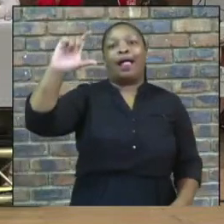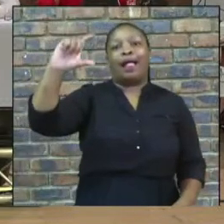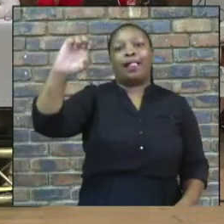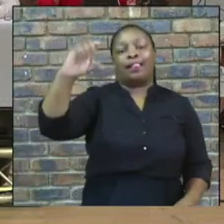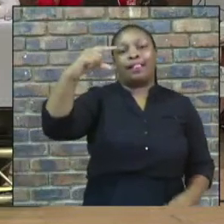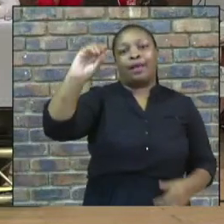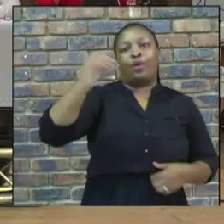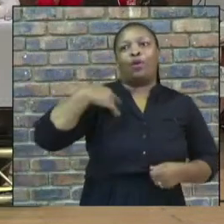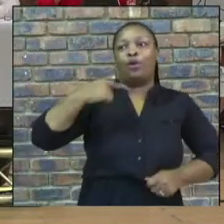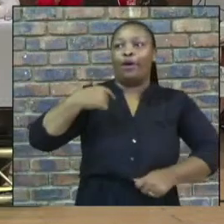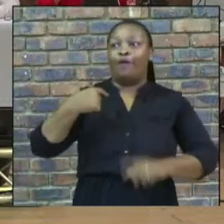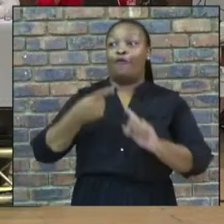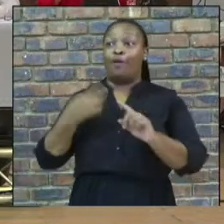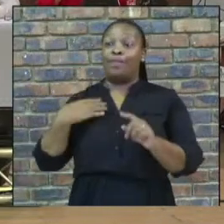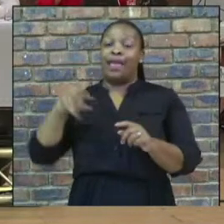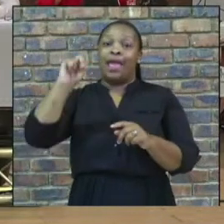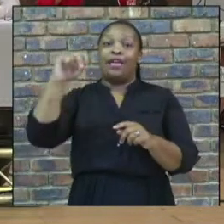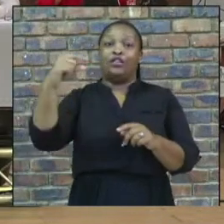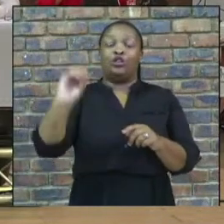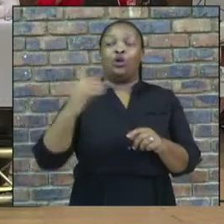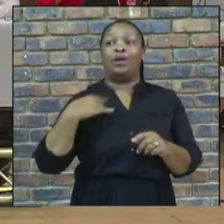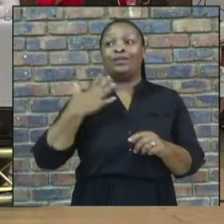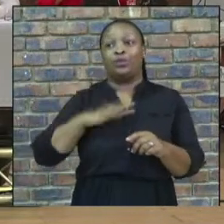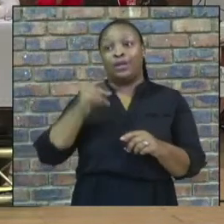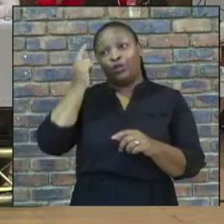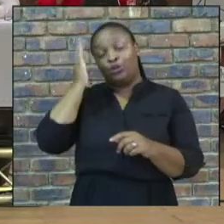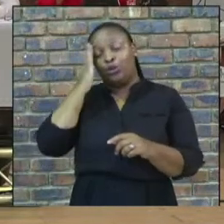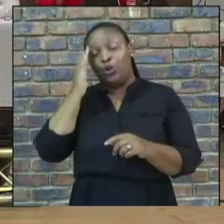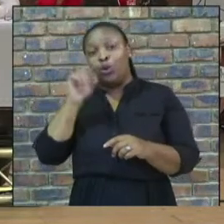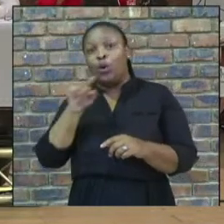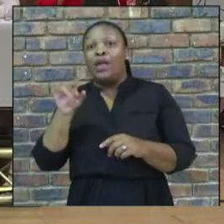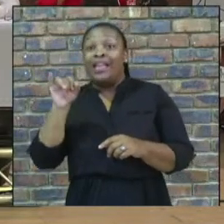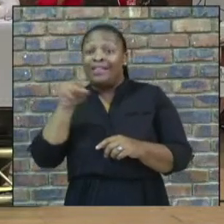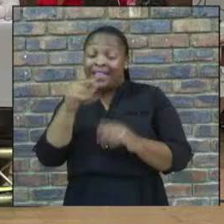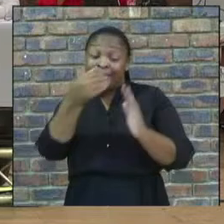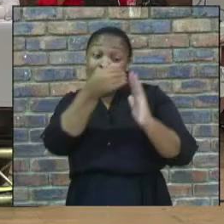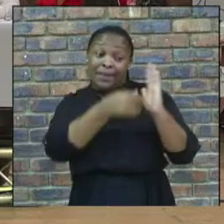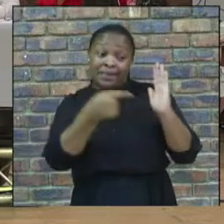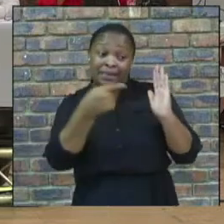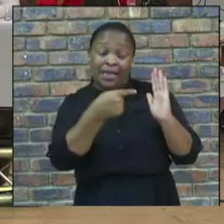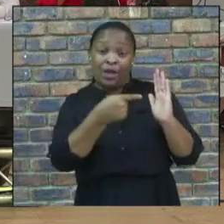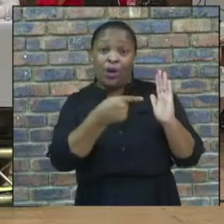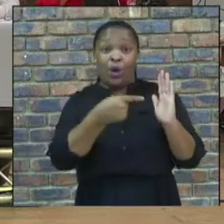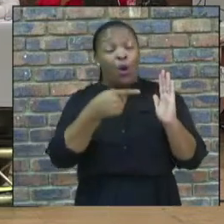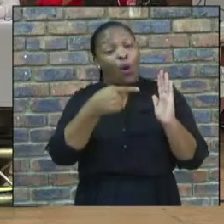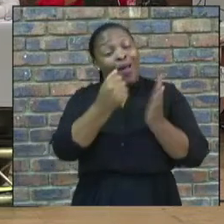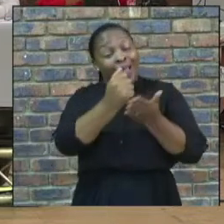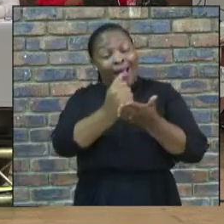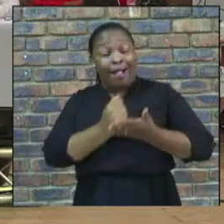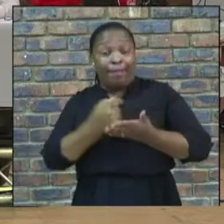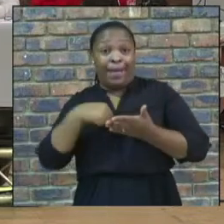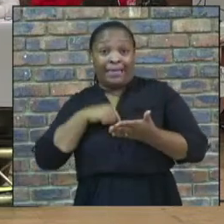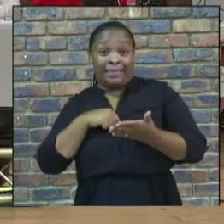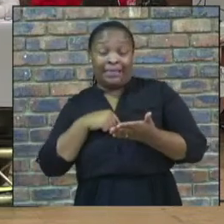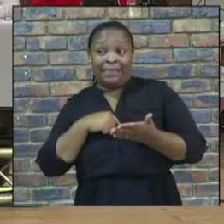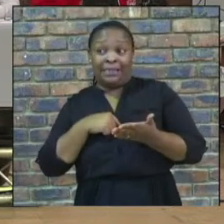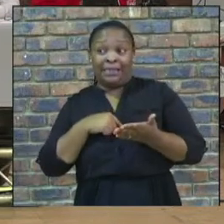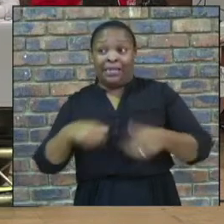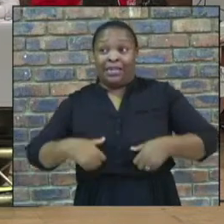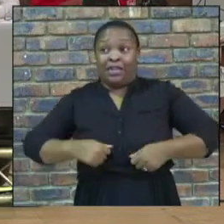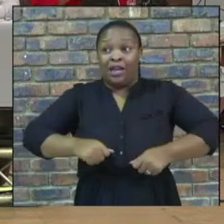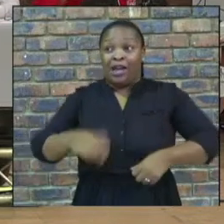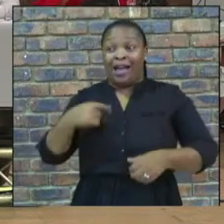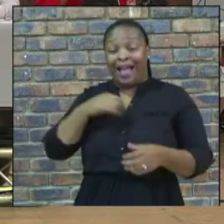I just wanted to find out if this bill will contribute to our